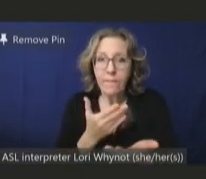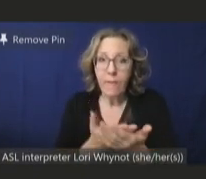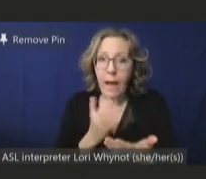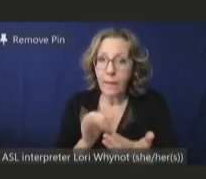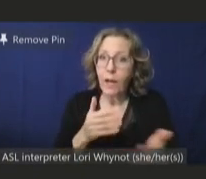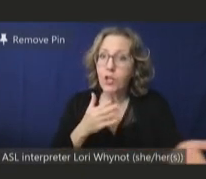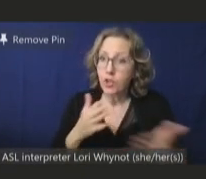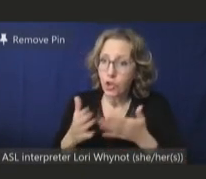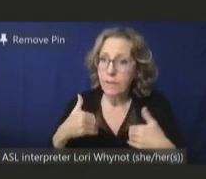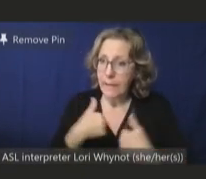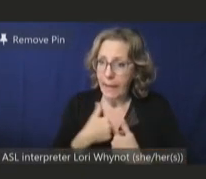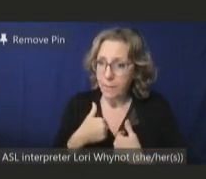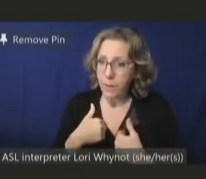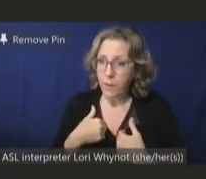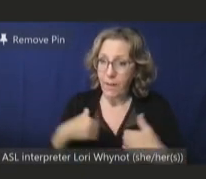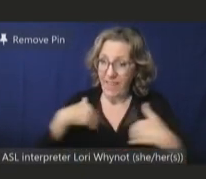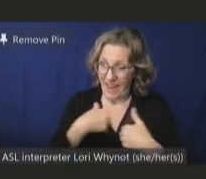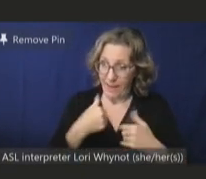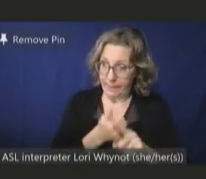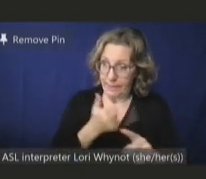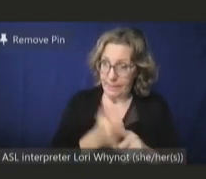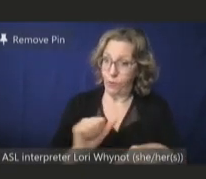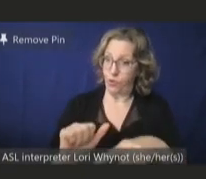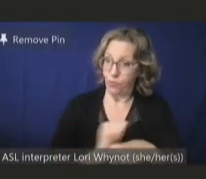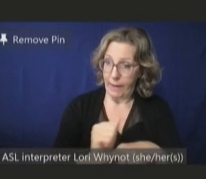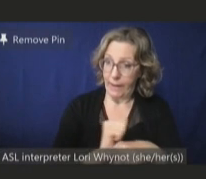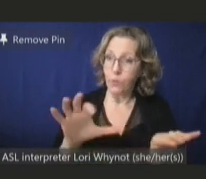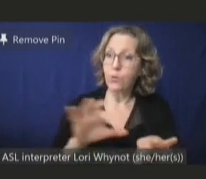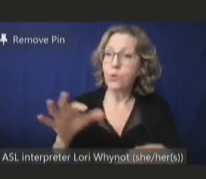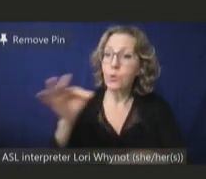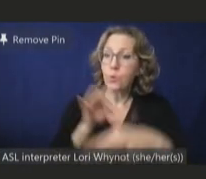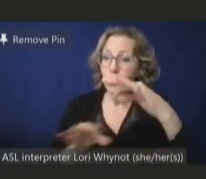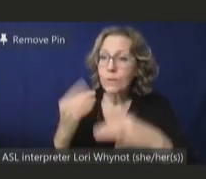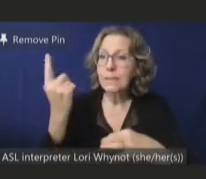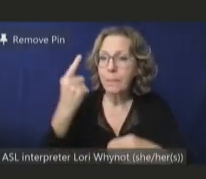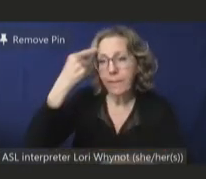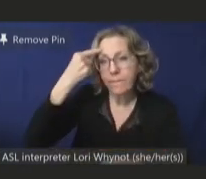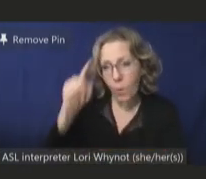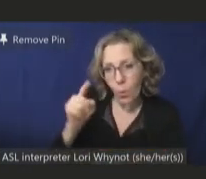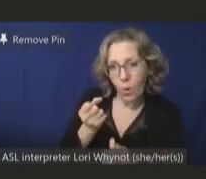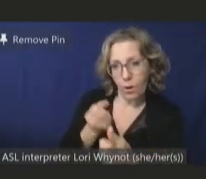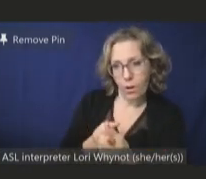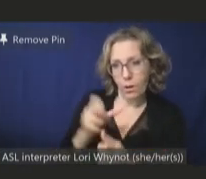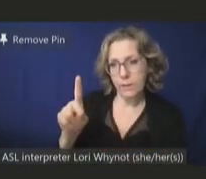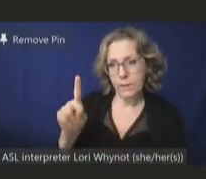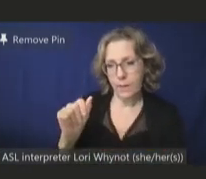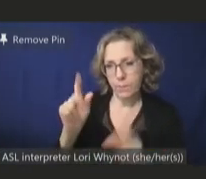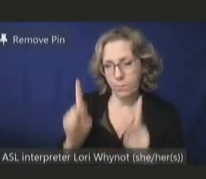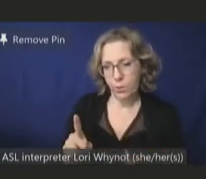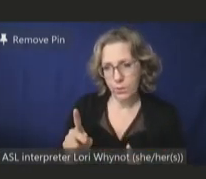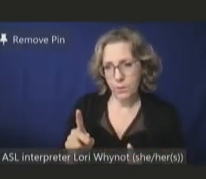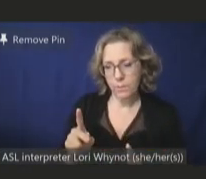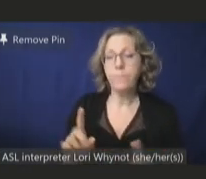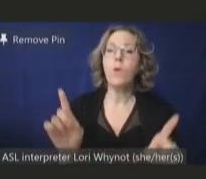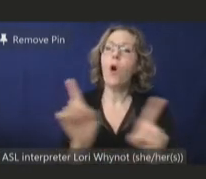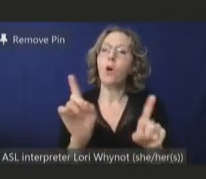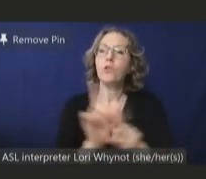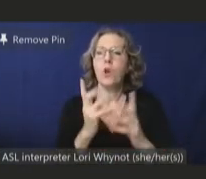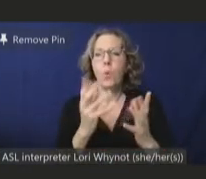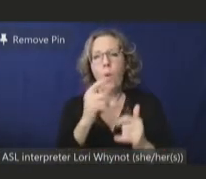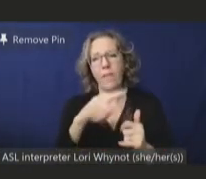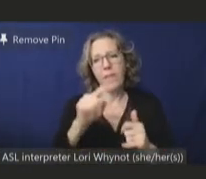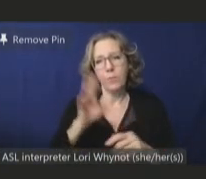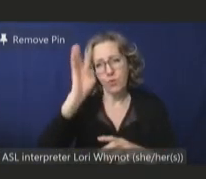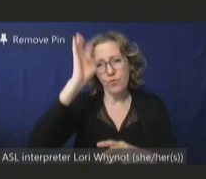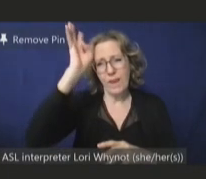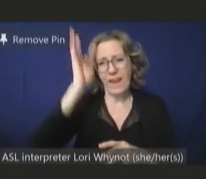service animal that's trained to do a task for somebody with a disability. We'd also like them to look at creating accessible bathrooms for people